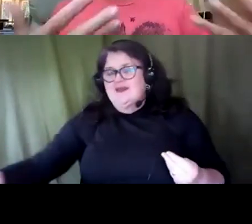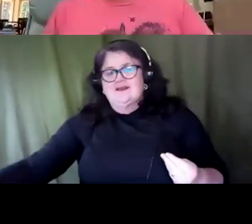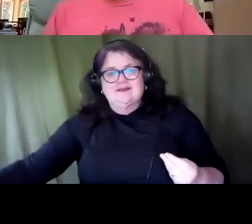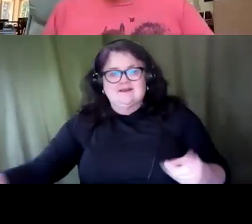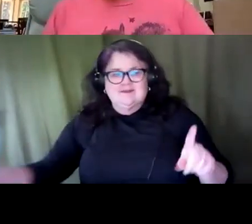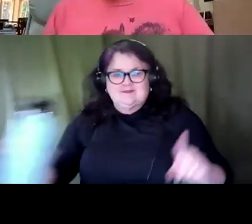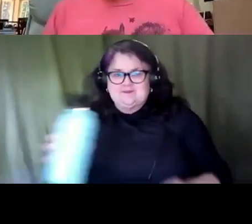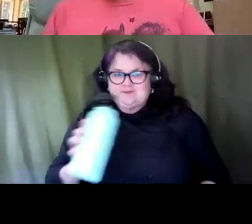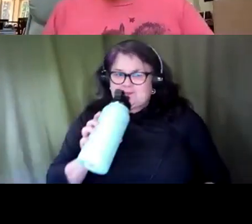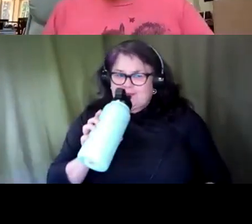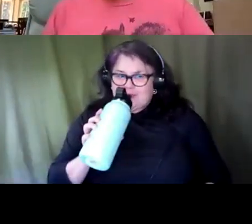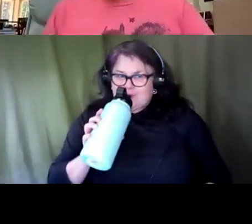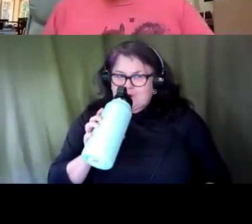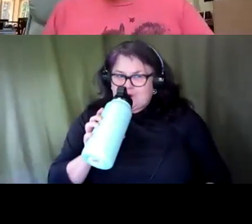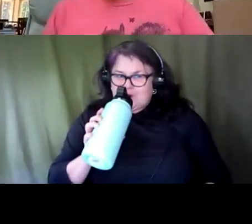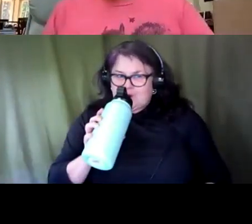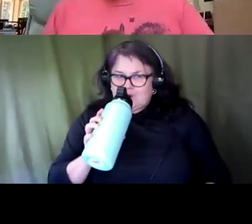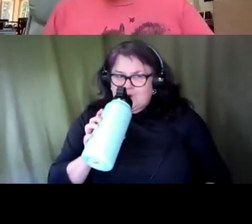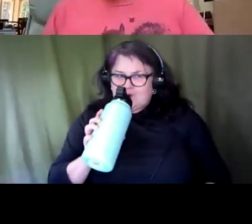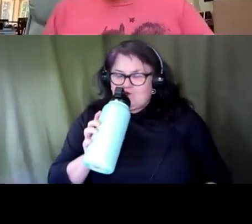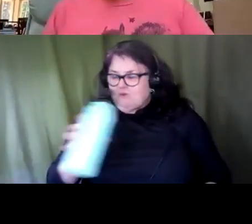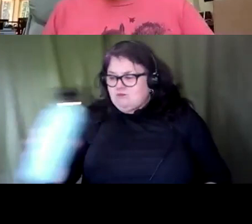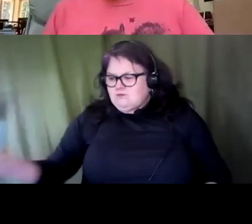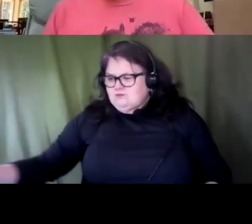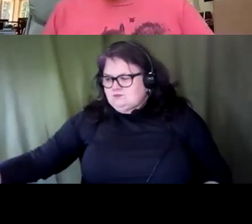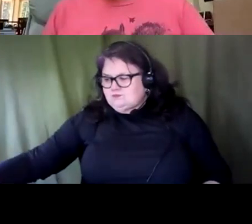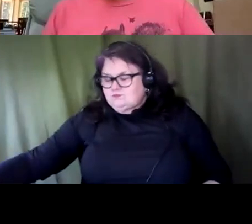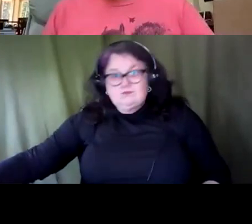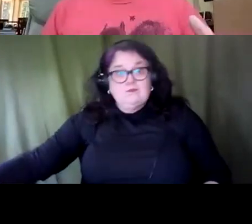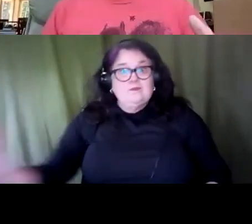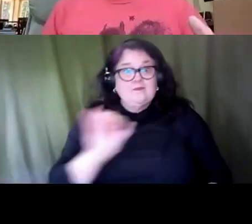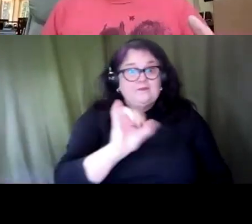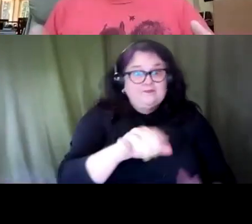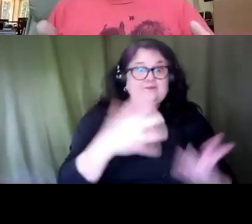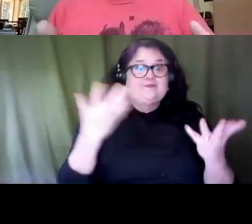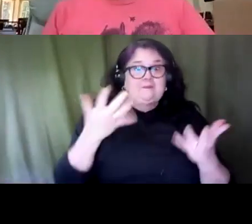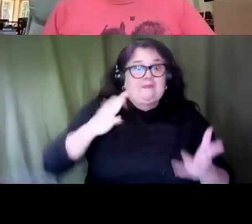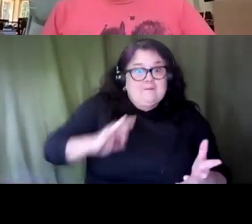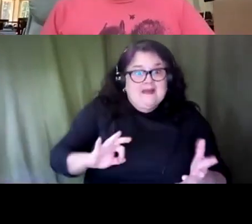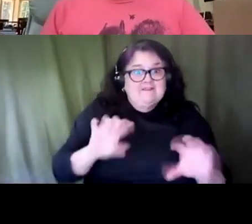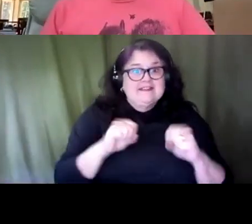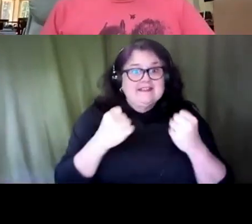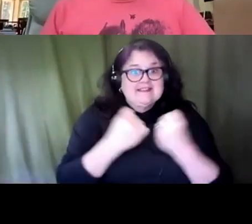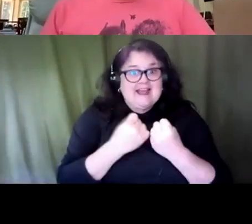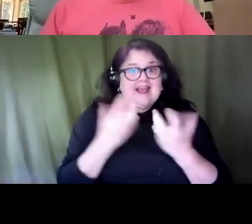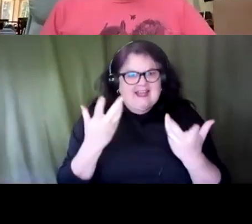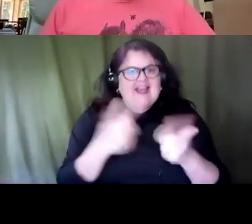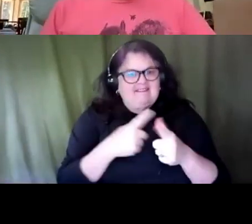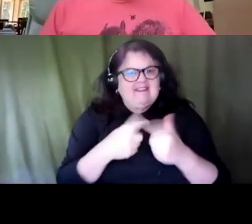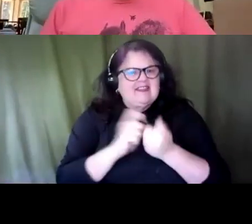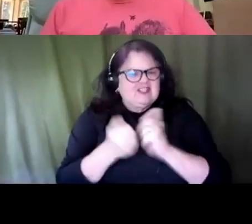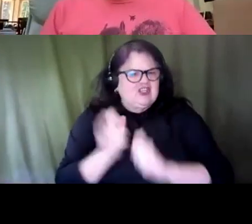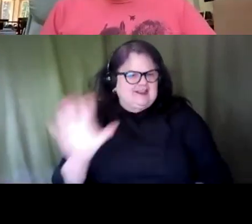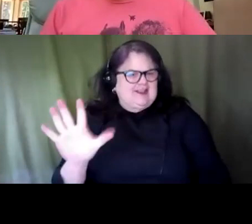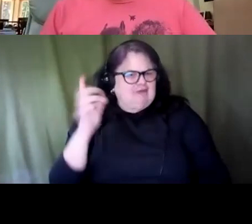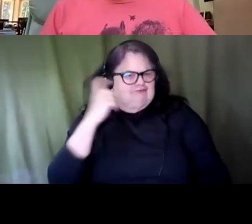to society if we protect it. So, okay, we'll treat land conservation as a charitable activity. And it wasn't until I